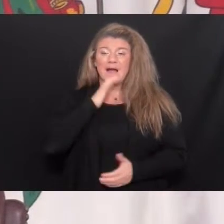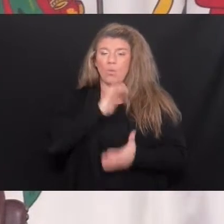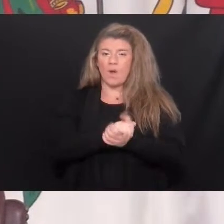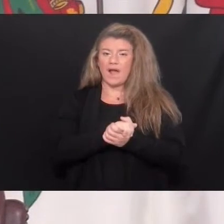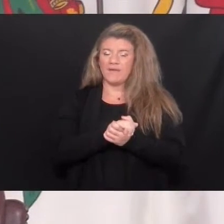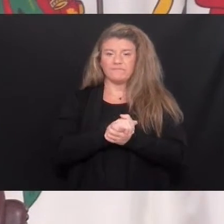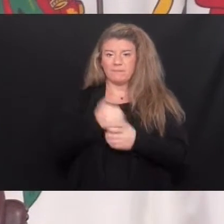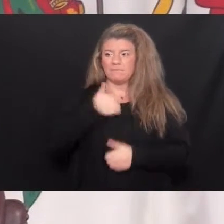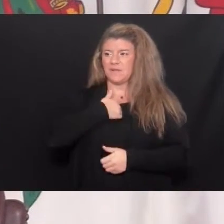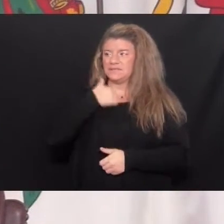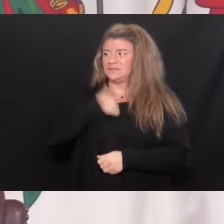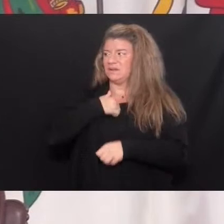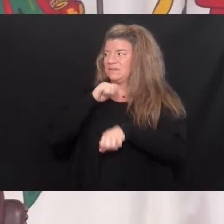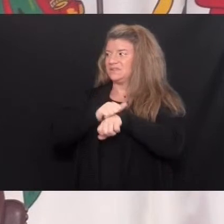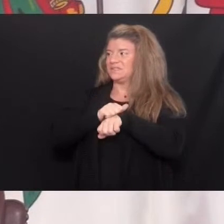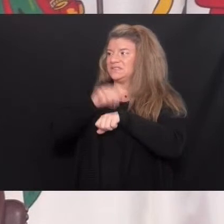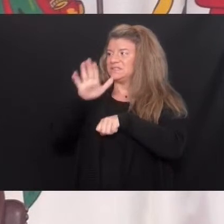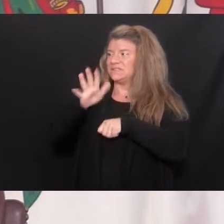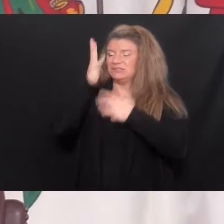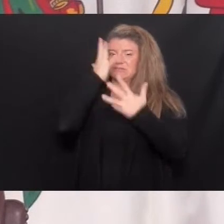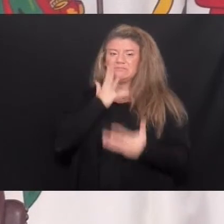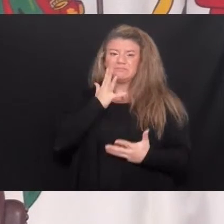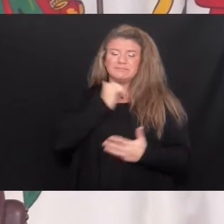our deepest condolences.